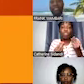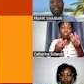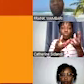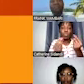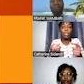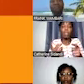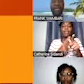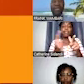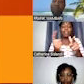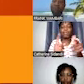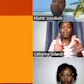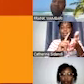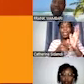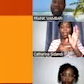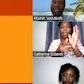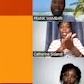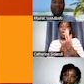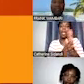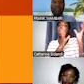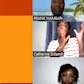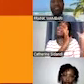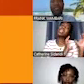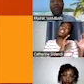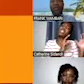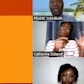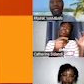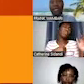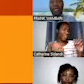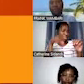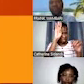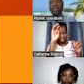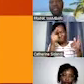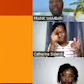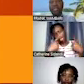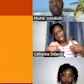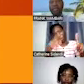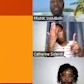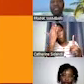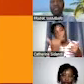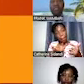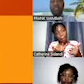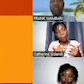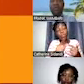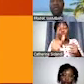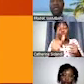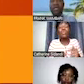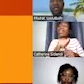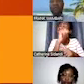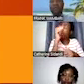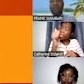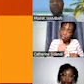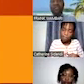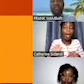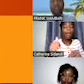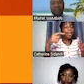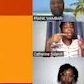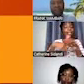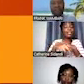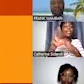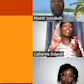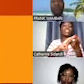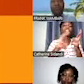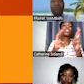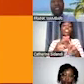on, and you may regret why did you allow. Never get into a relationship, personal or business, very